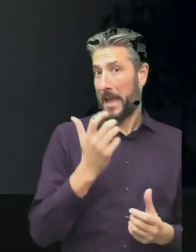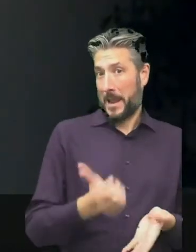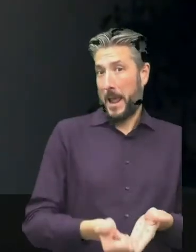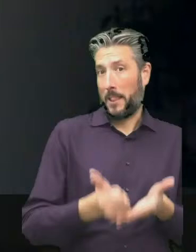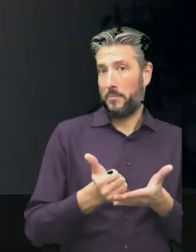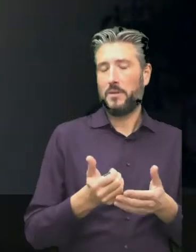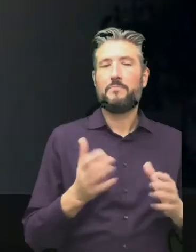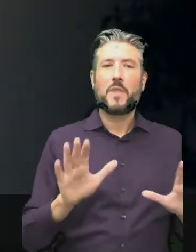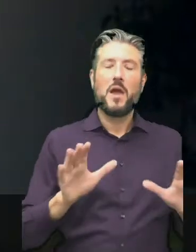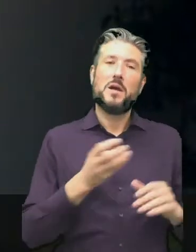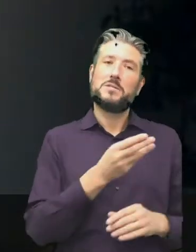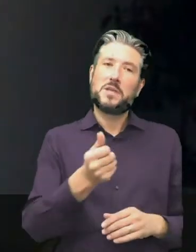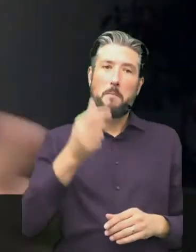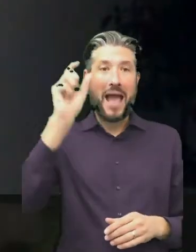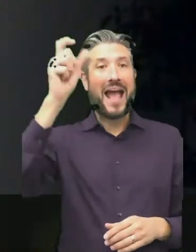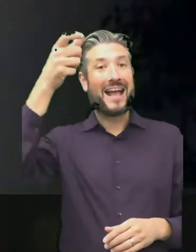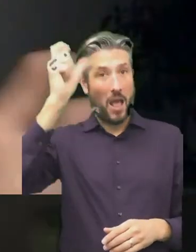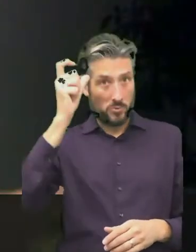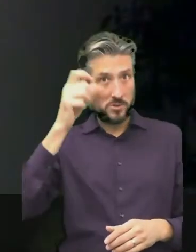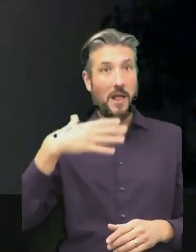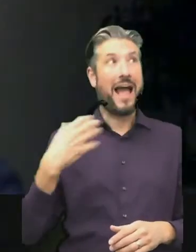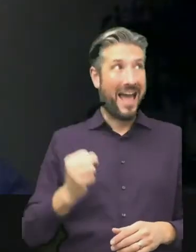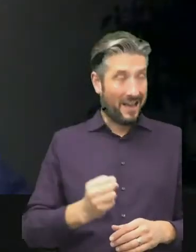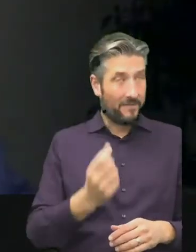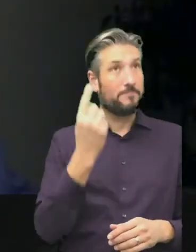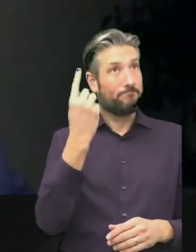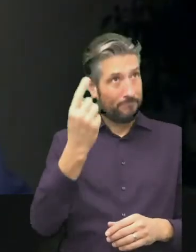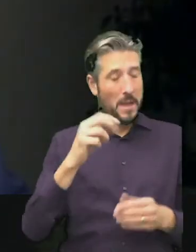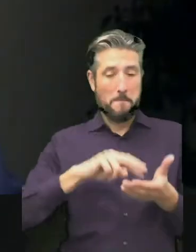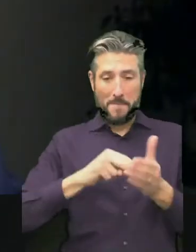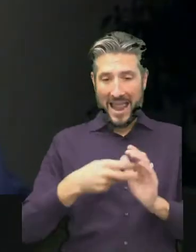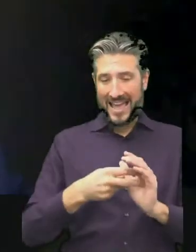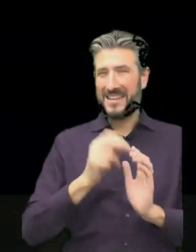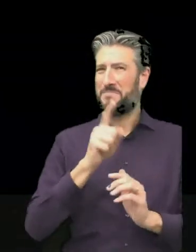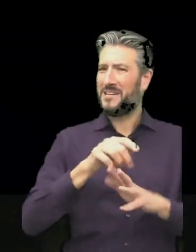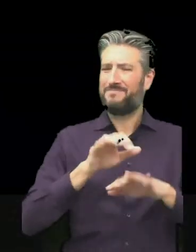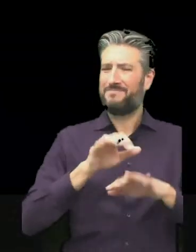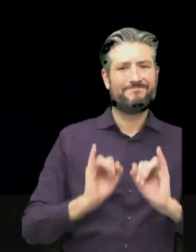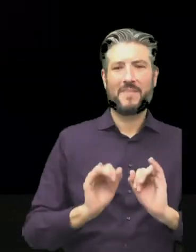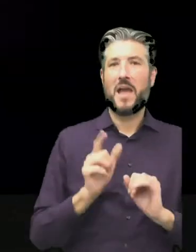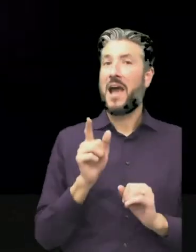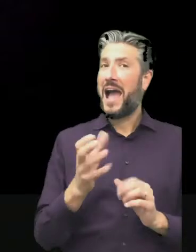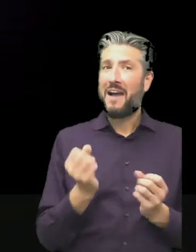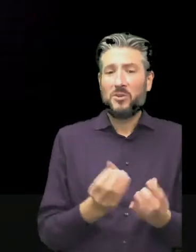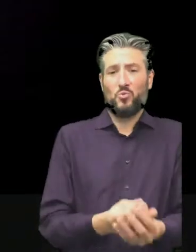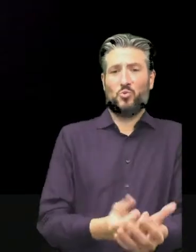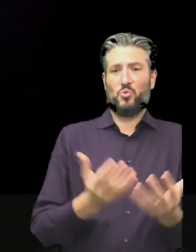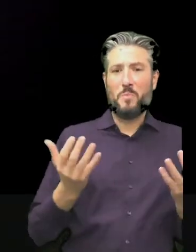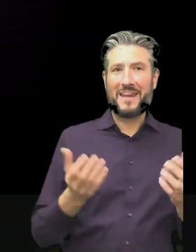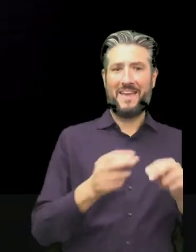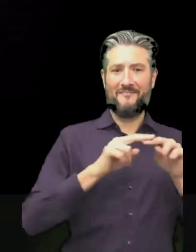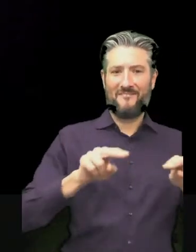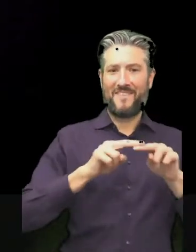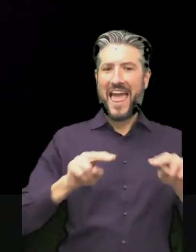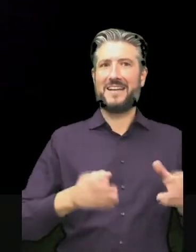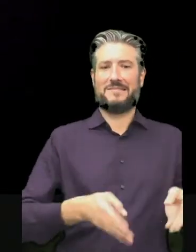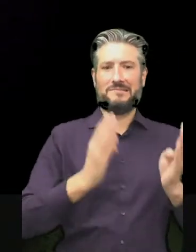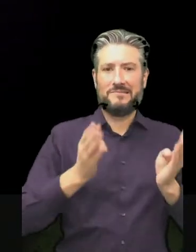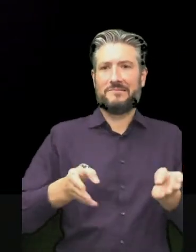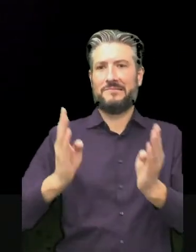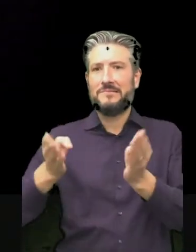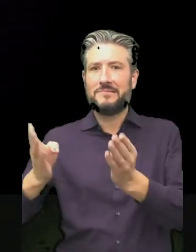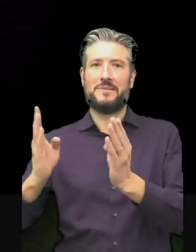thing, but the issue is too many flats in their boroughs rather than the sort of homes that are by the road.